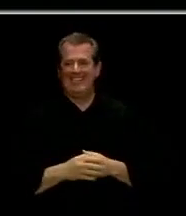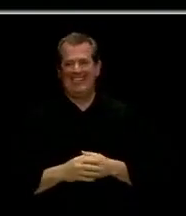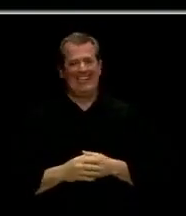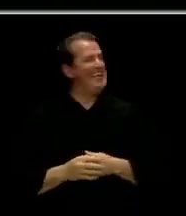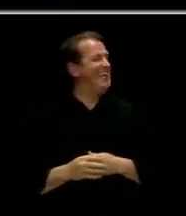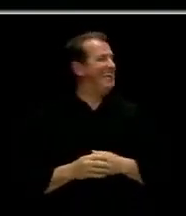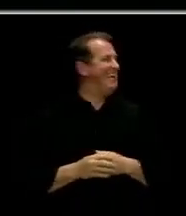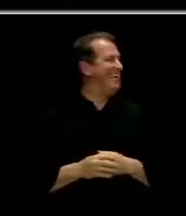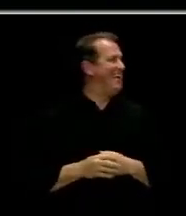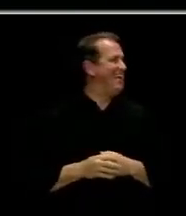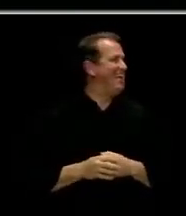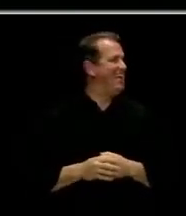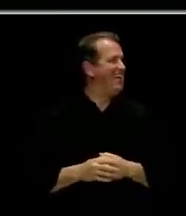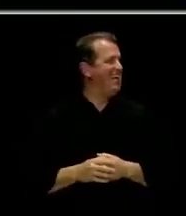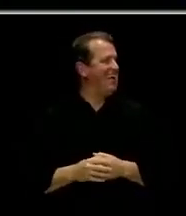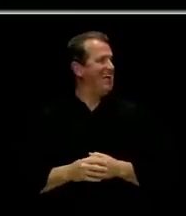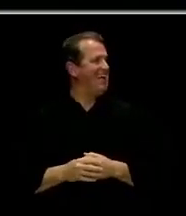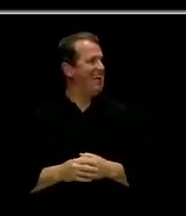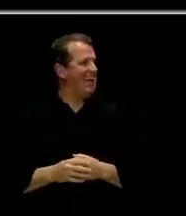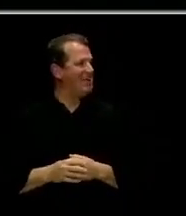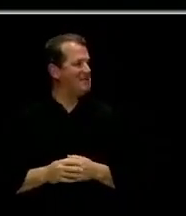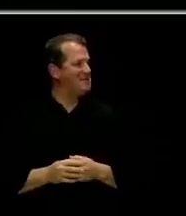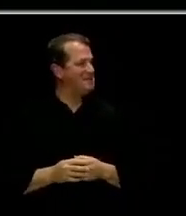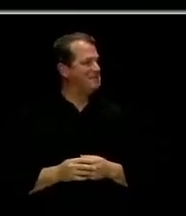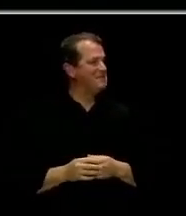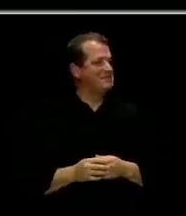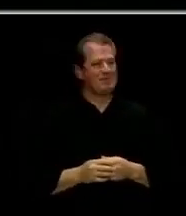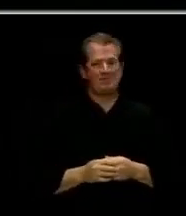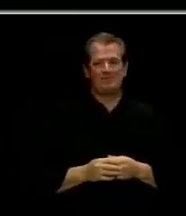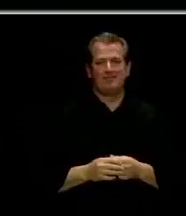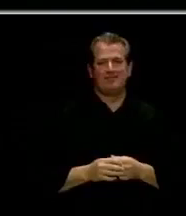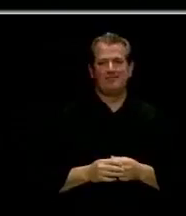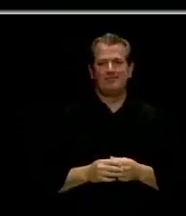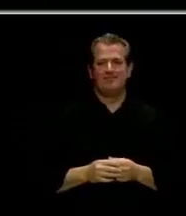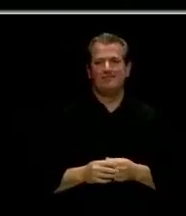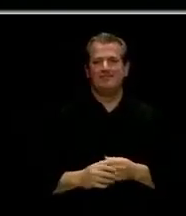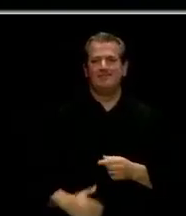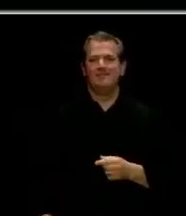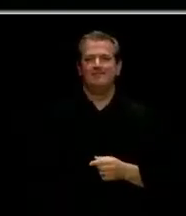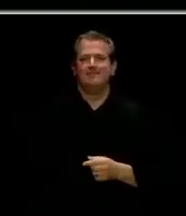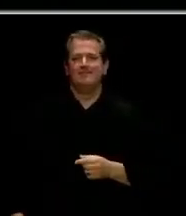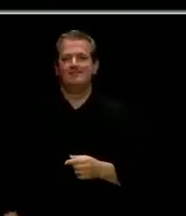This might take a little bit longer. Huh? Yeah.